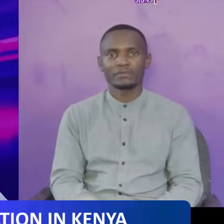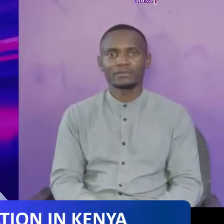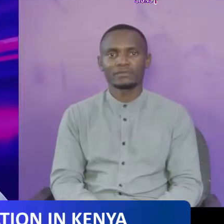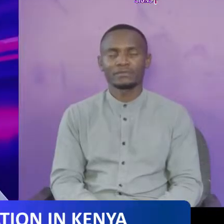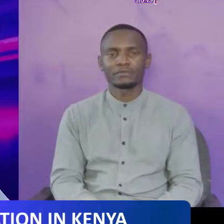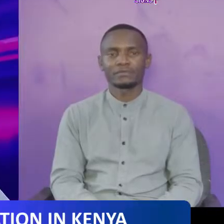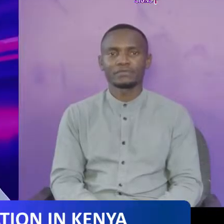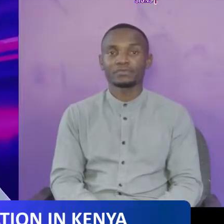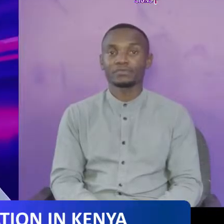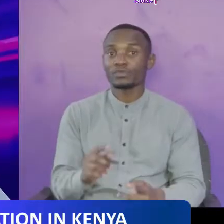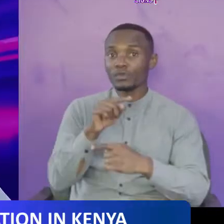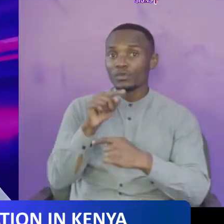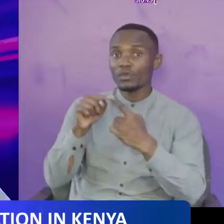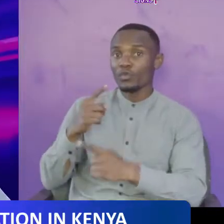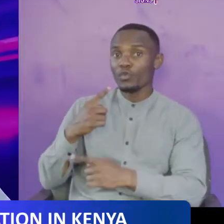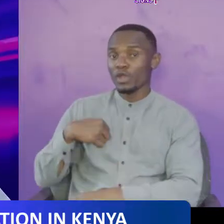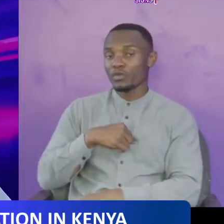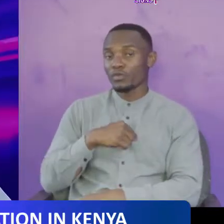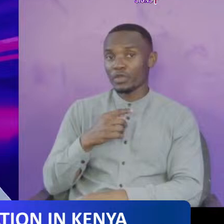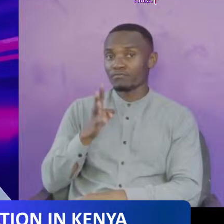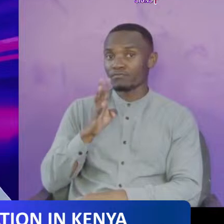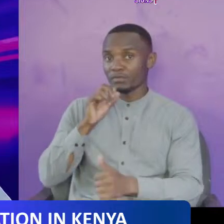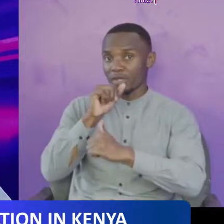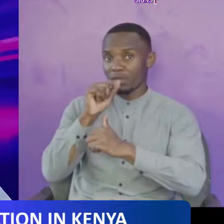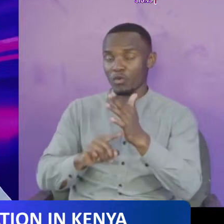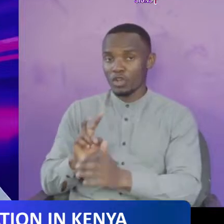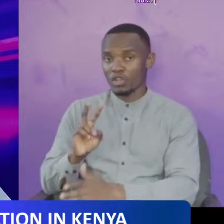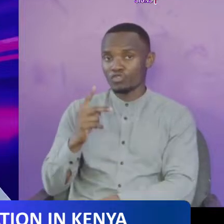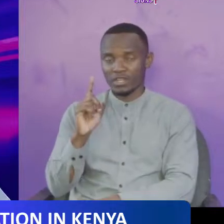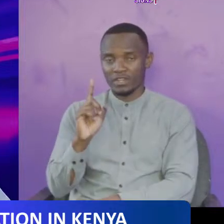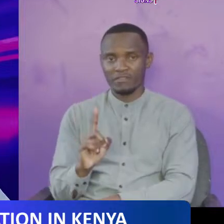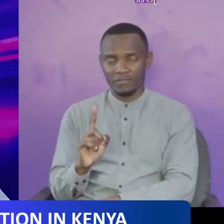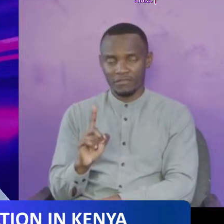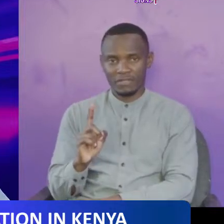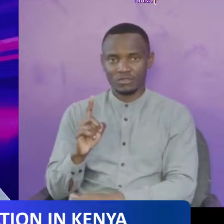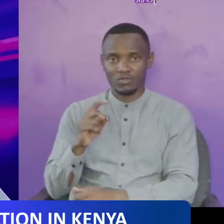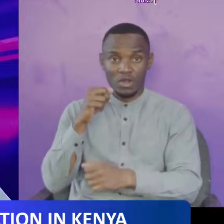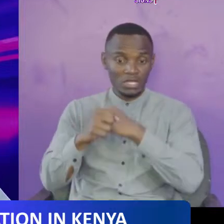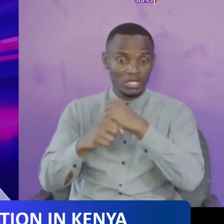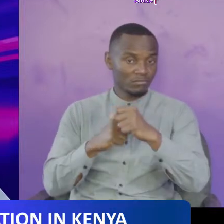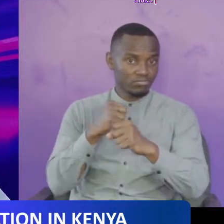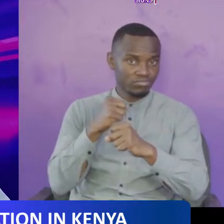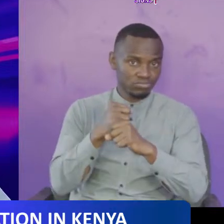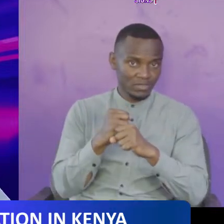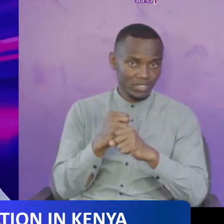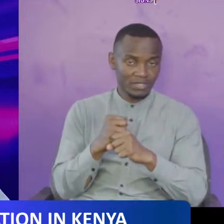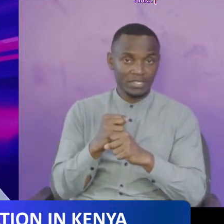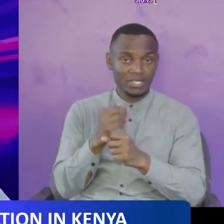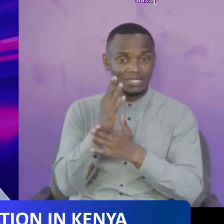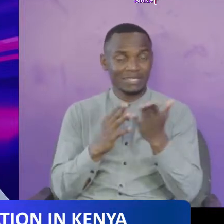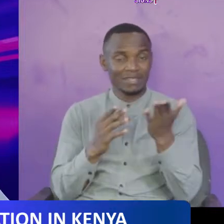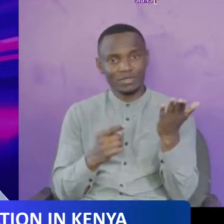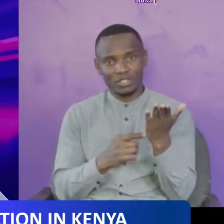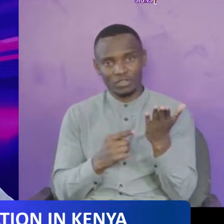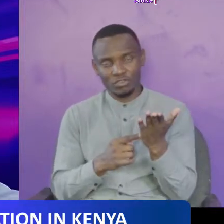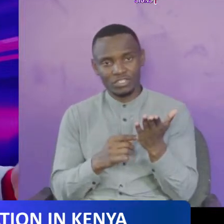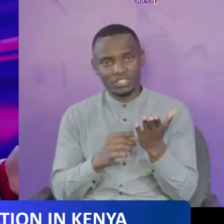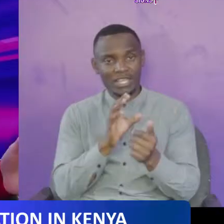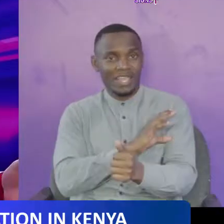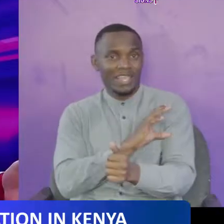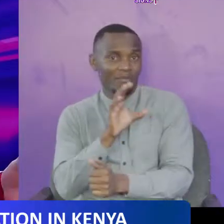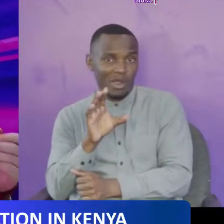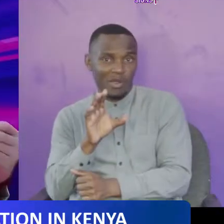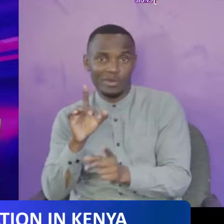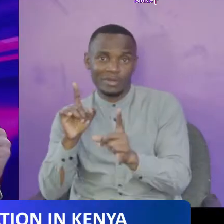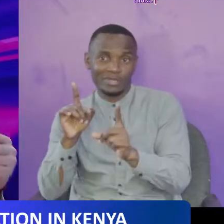21st century, then there are technologies that either empower or disempower. and that is artificial intelligence. It has its